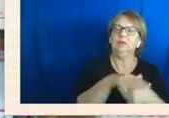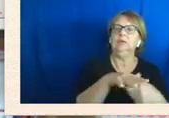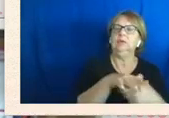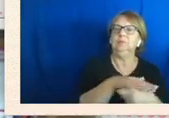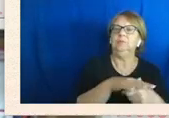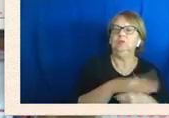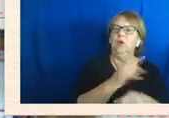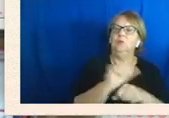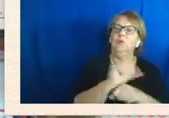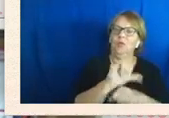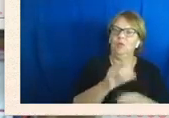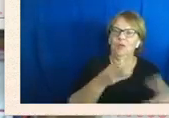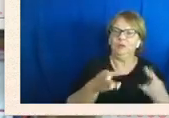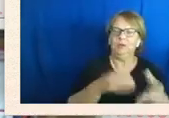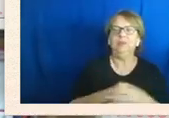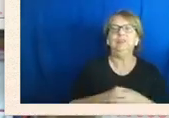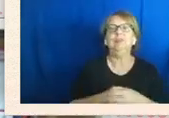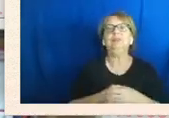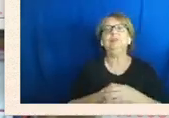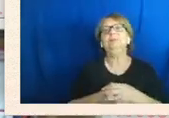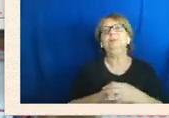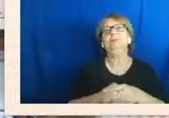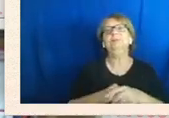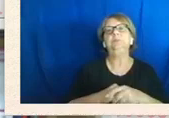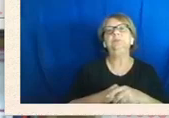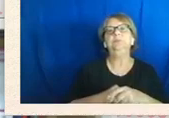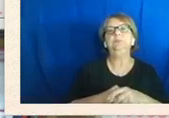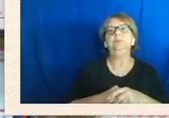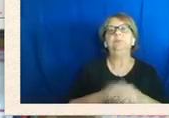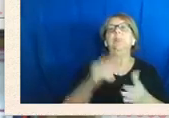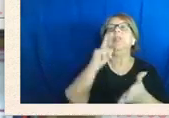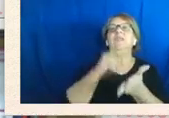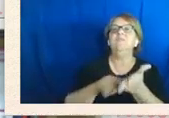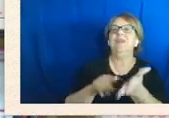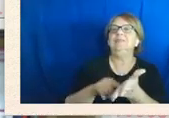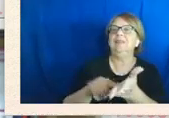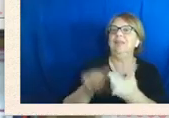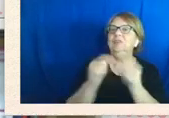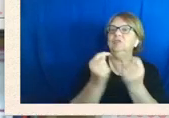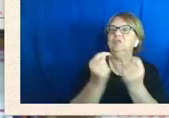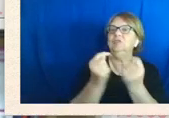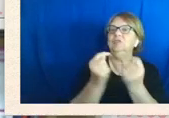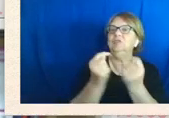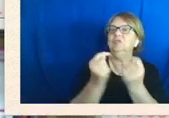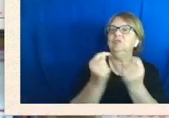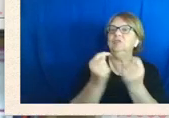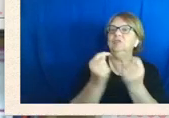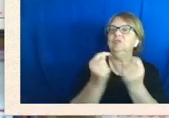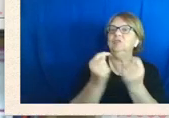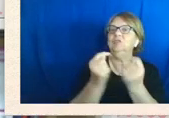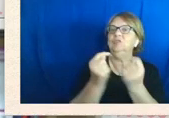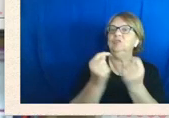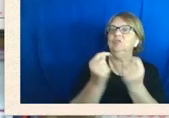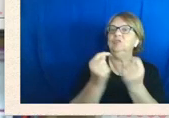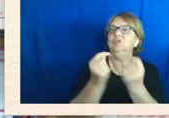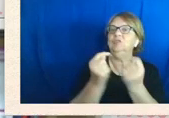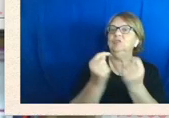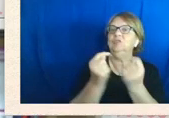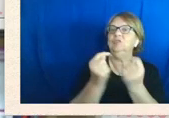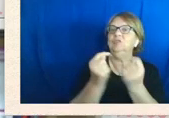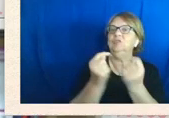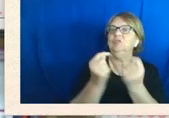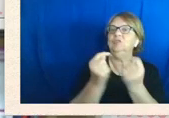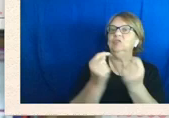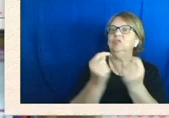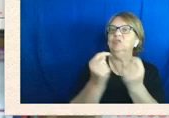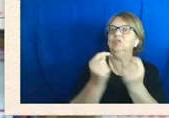services. And our investigation team, they help with rights of individuals who are in facilities. So we're looking at nursing